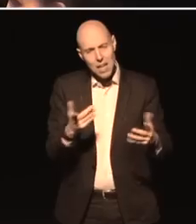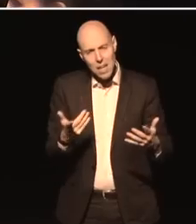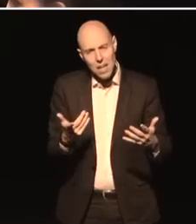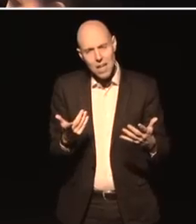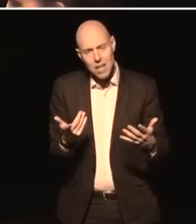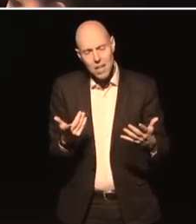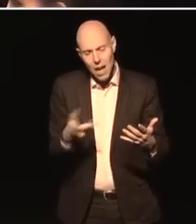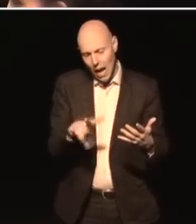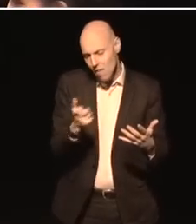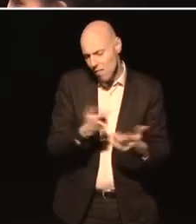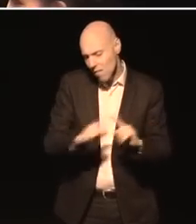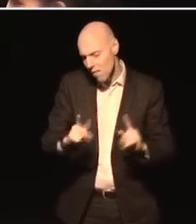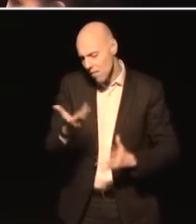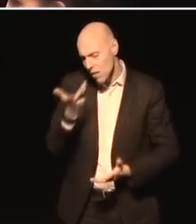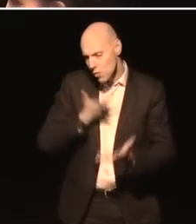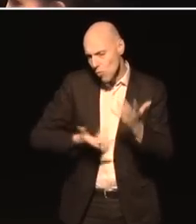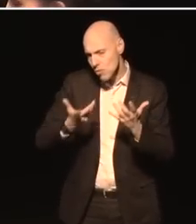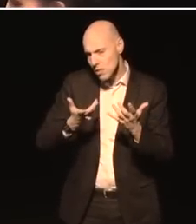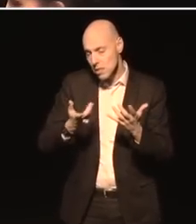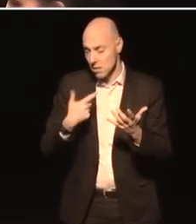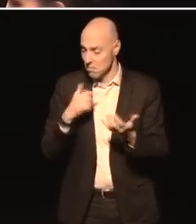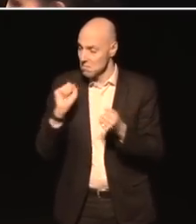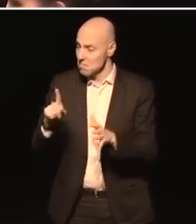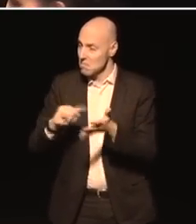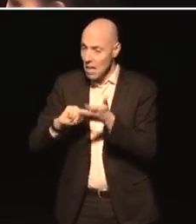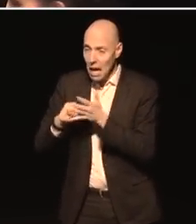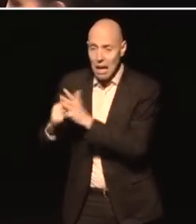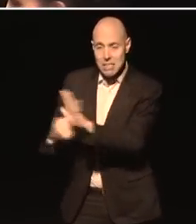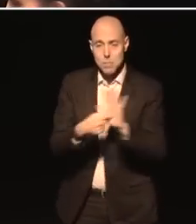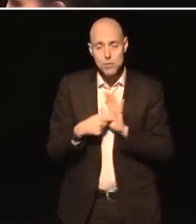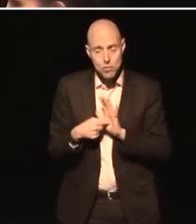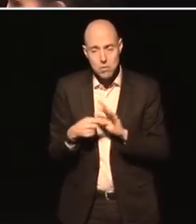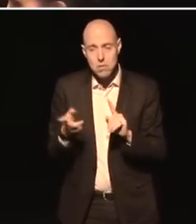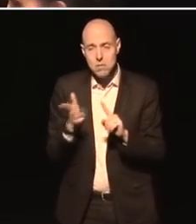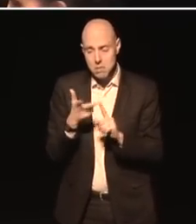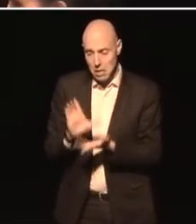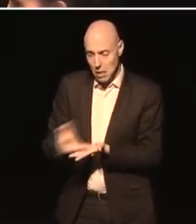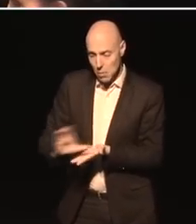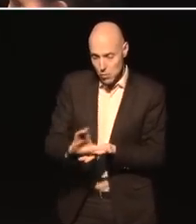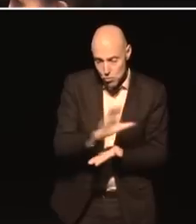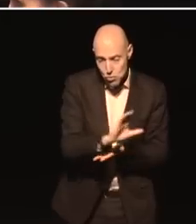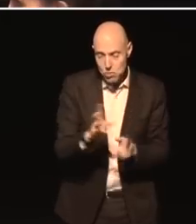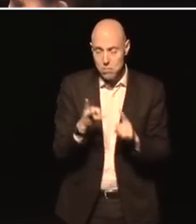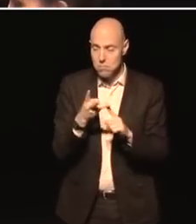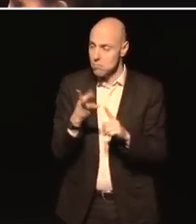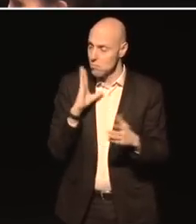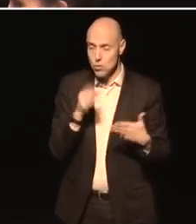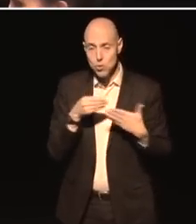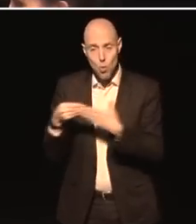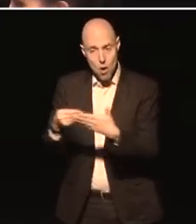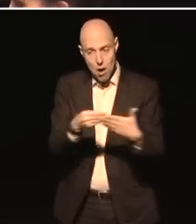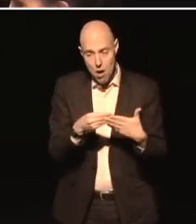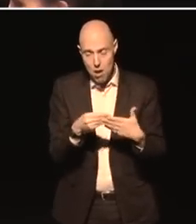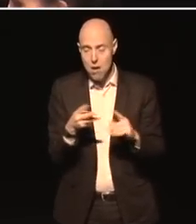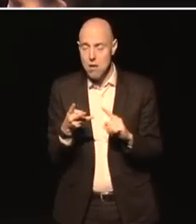our space. We put on exhibitions, we commission, We take on touring work as well. We